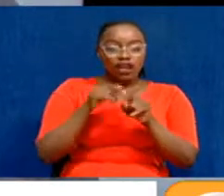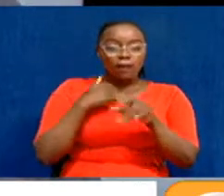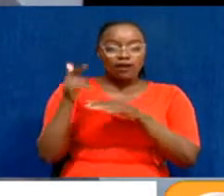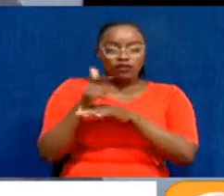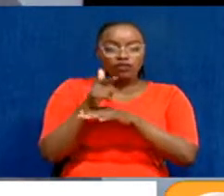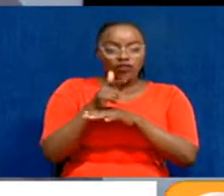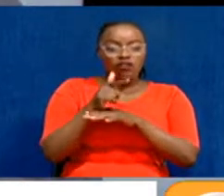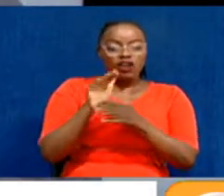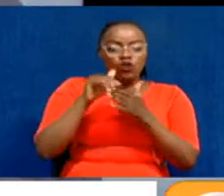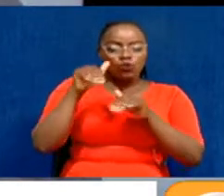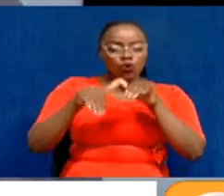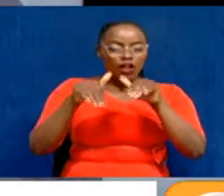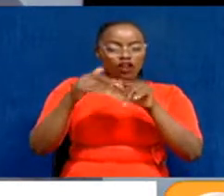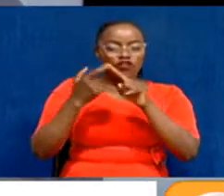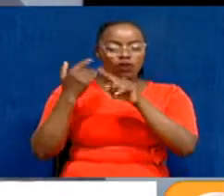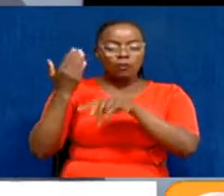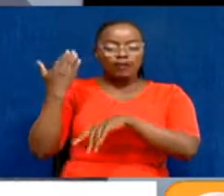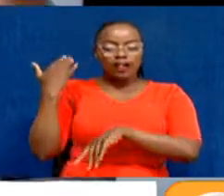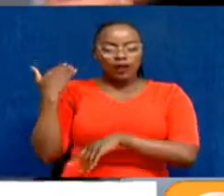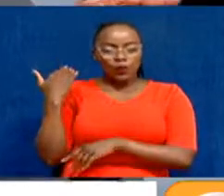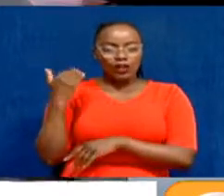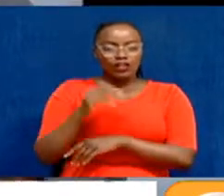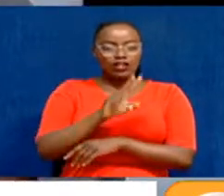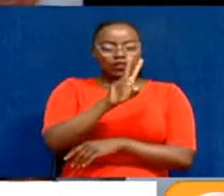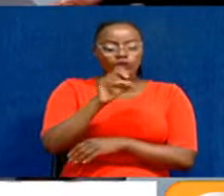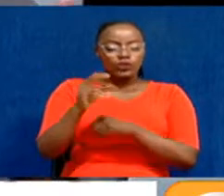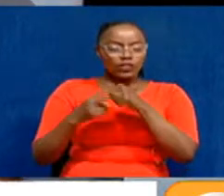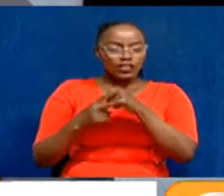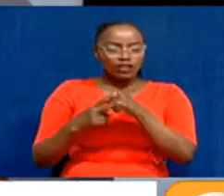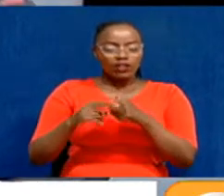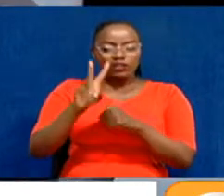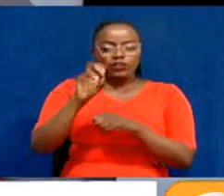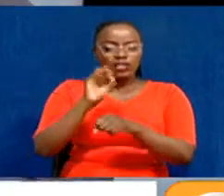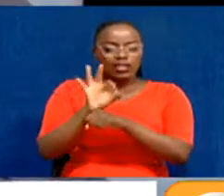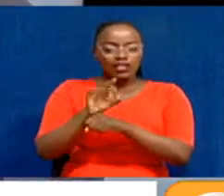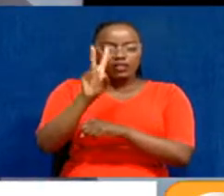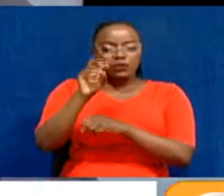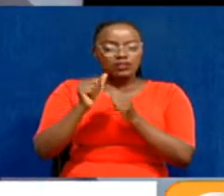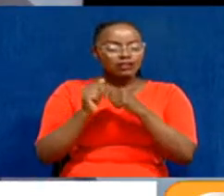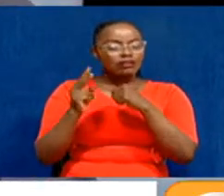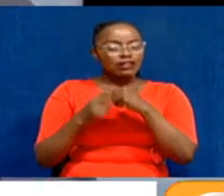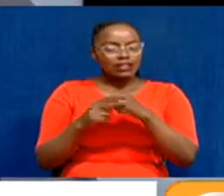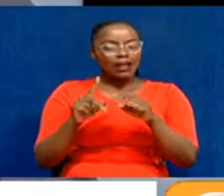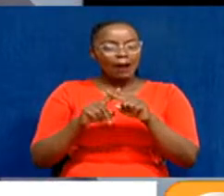covered several more elections since then. The 2007 one, 2013,